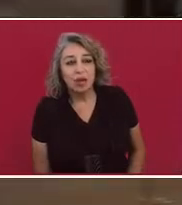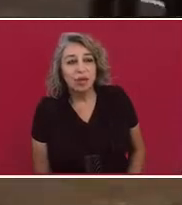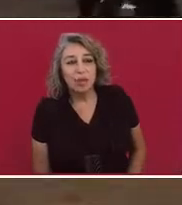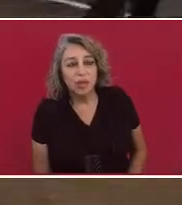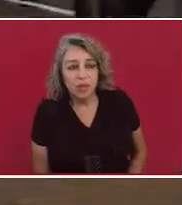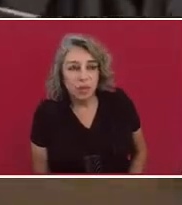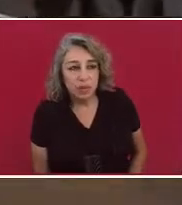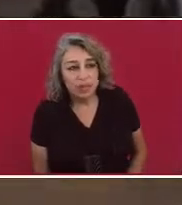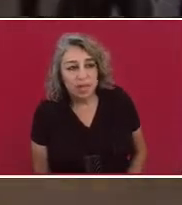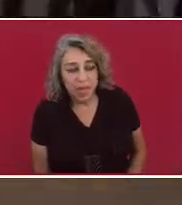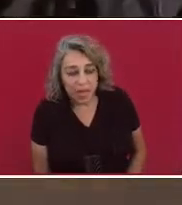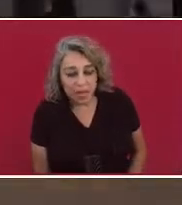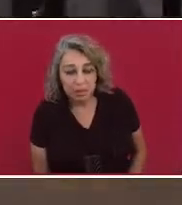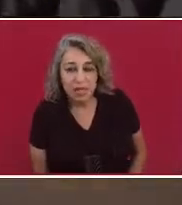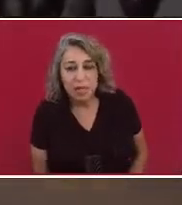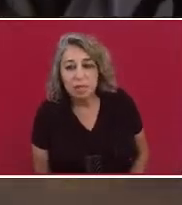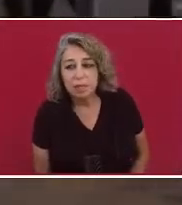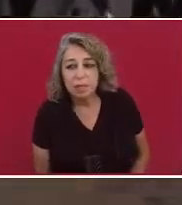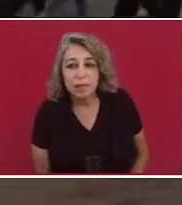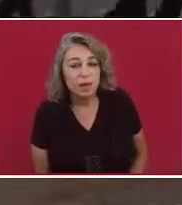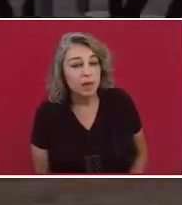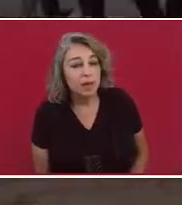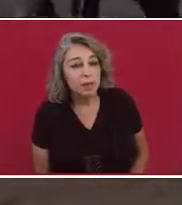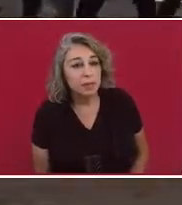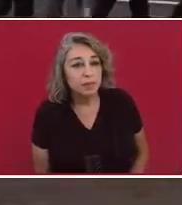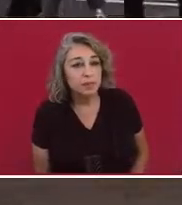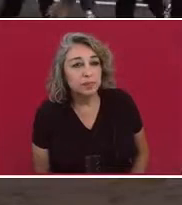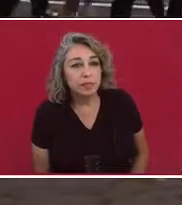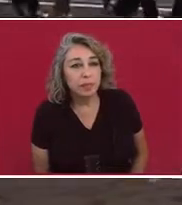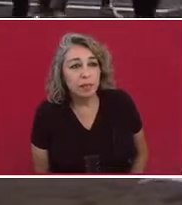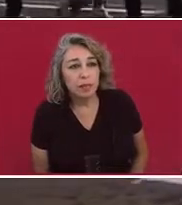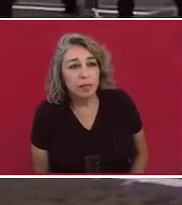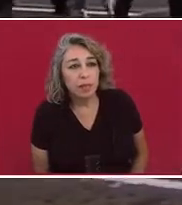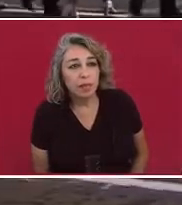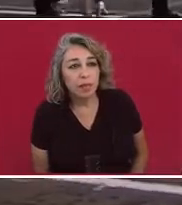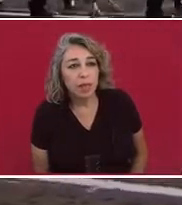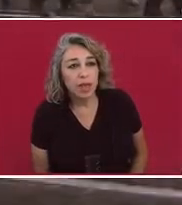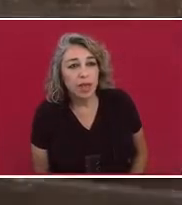And normally what they do is they announce them.